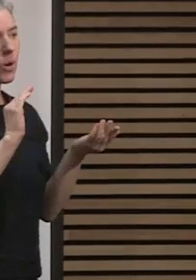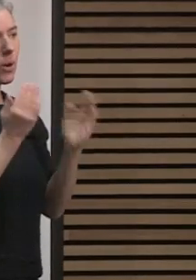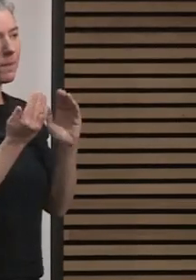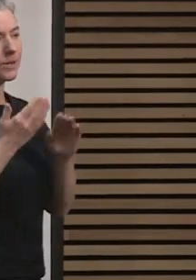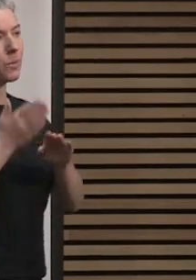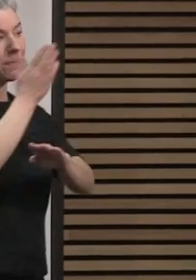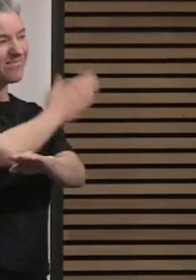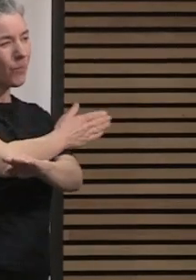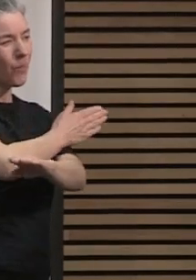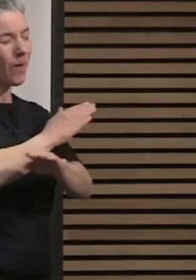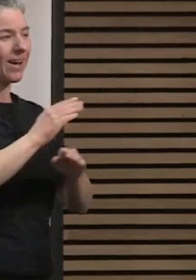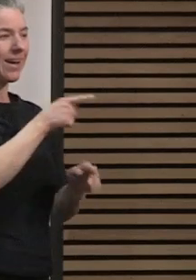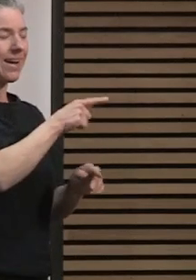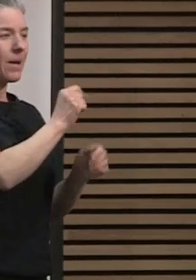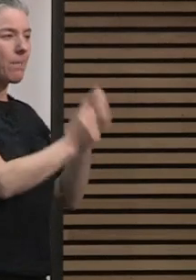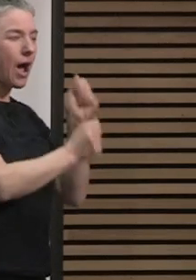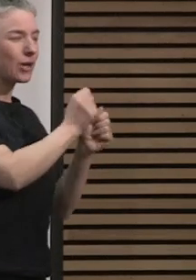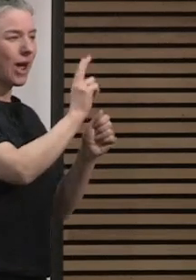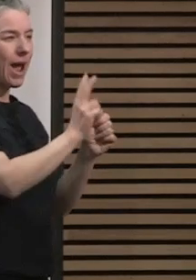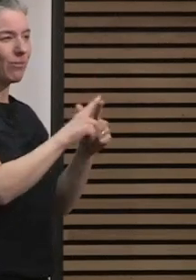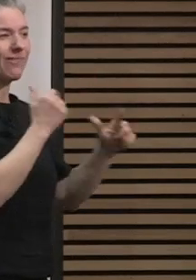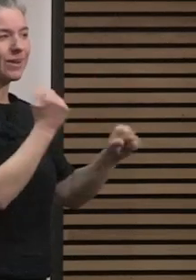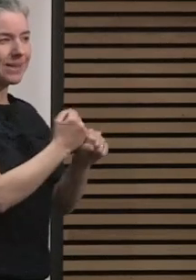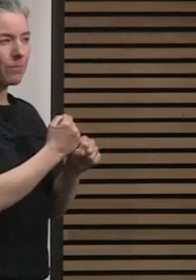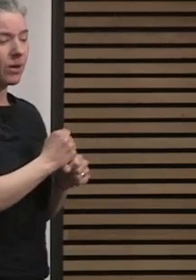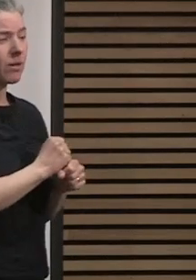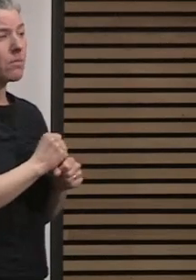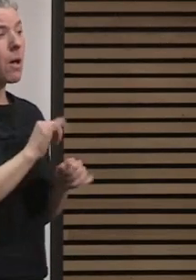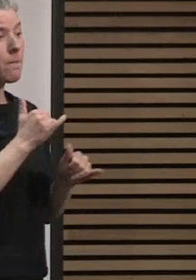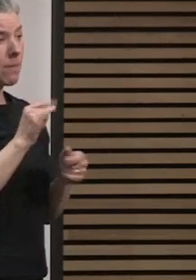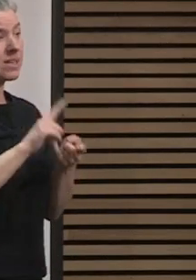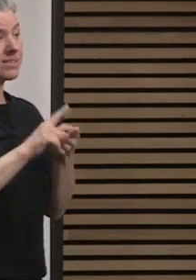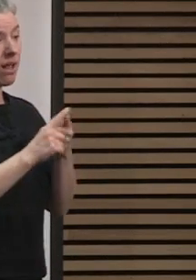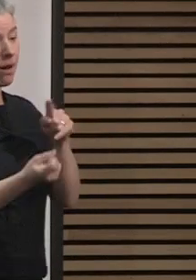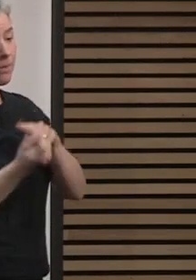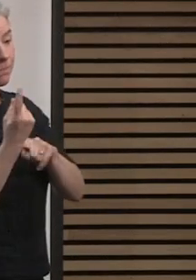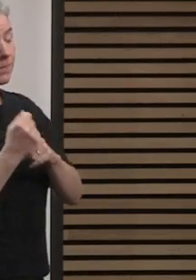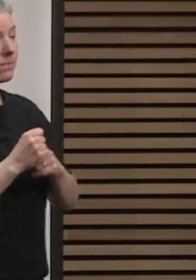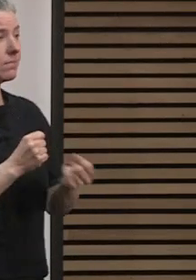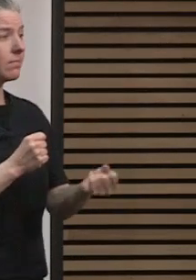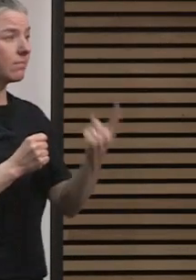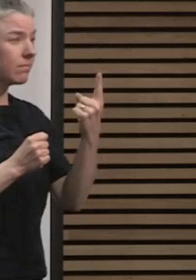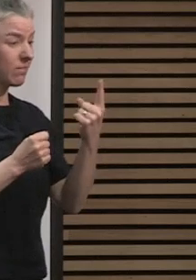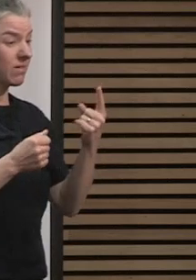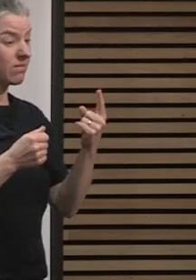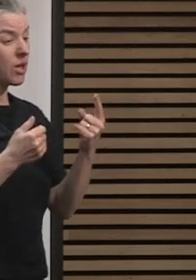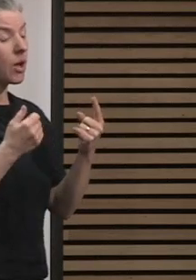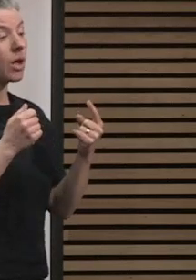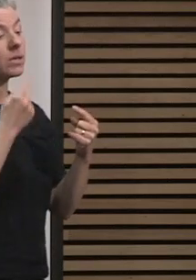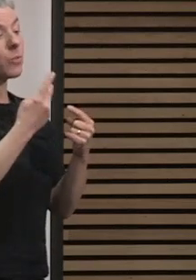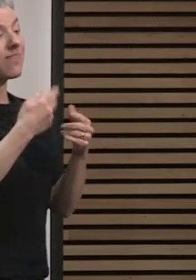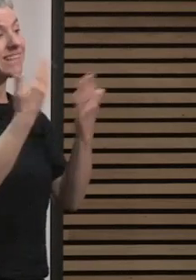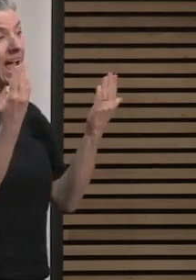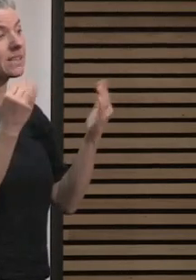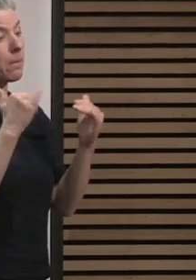situation earlier, there may well still be the odd case and the odd new case in 12 days' time.